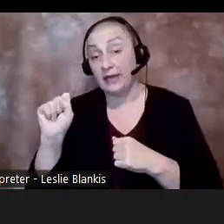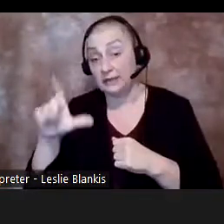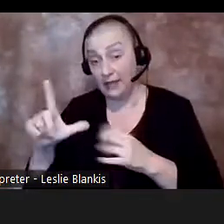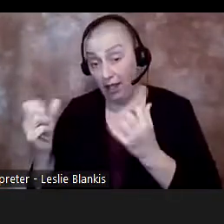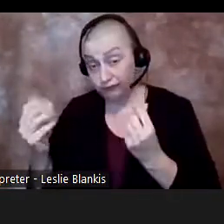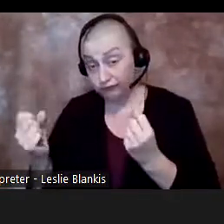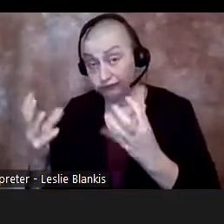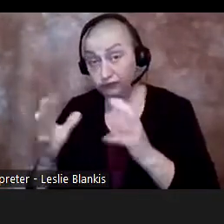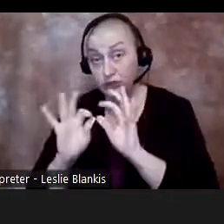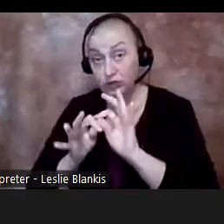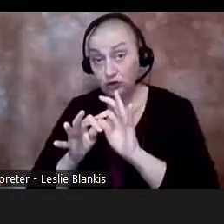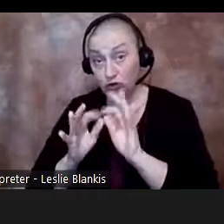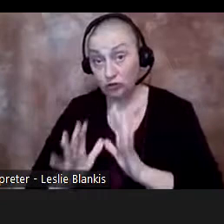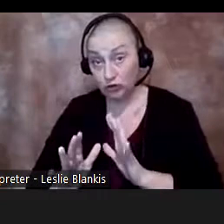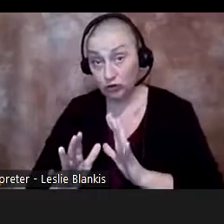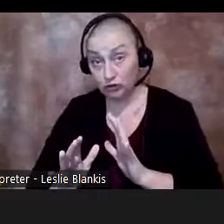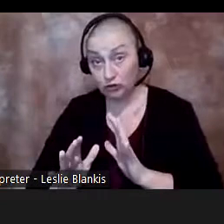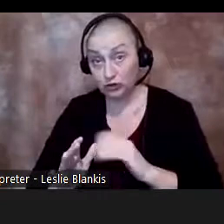Language